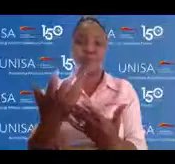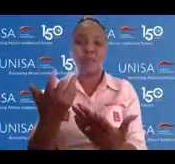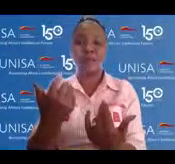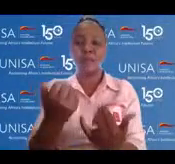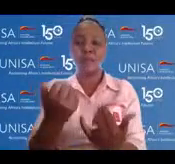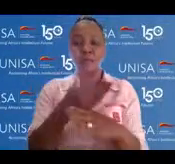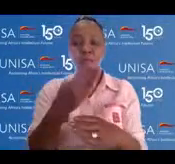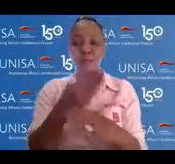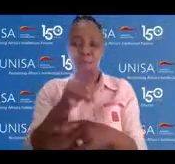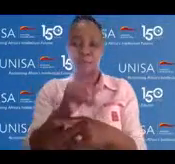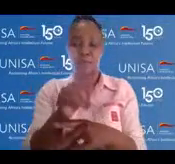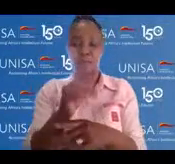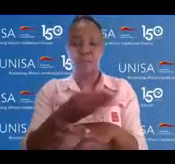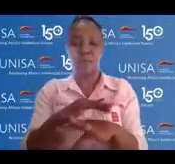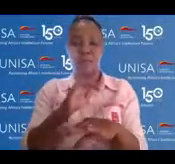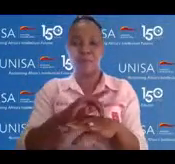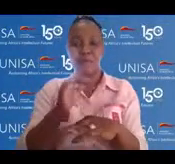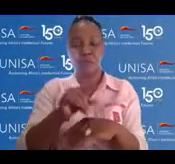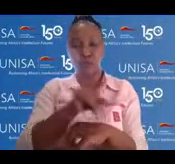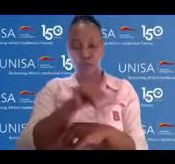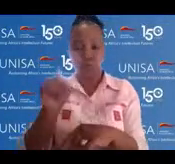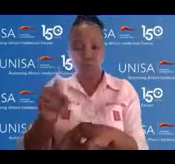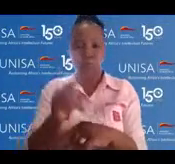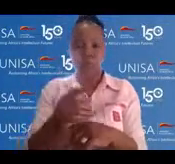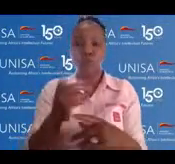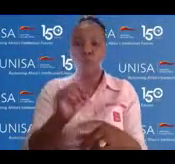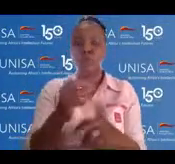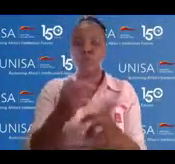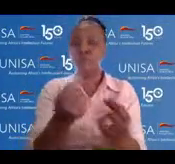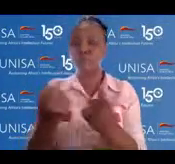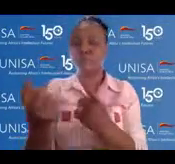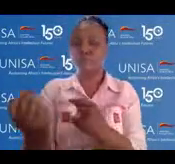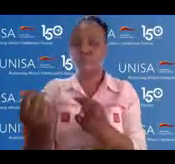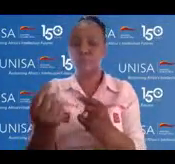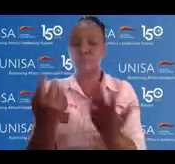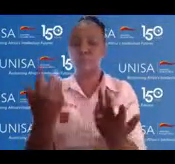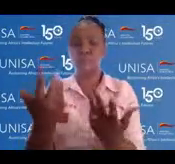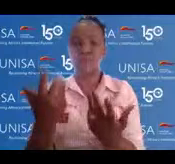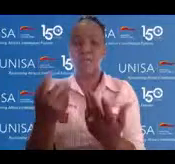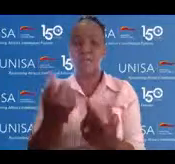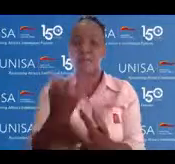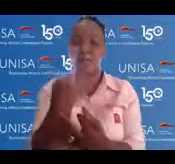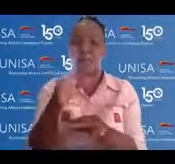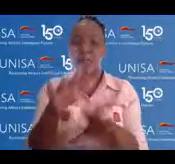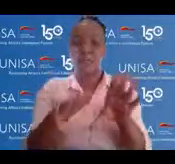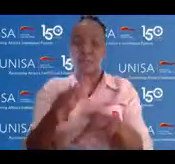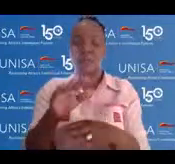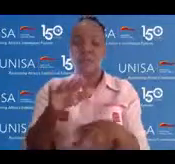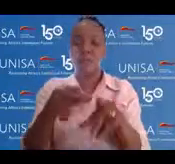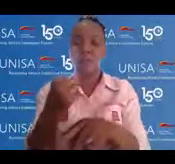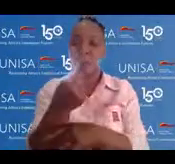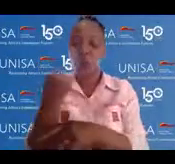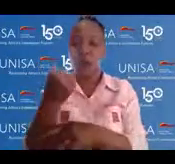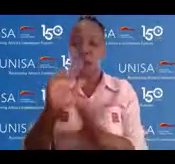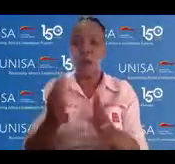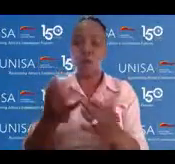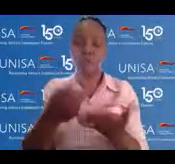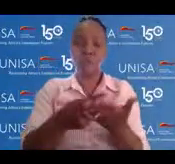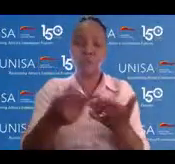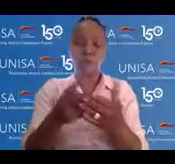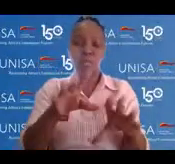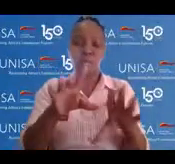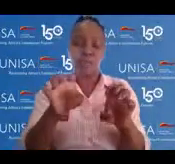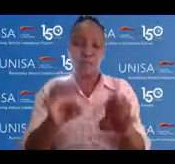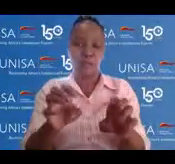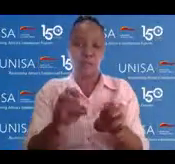sense for you. So what we've done is split it into three steps. Step one: how do I prepare for the examination? What do you need to prepare